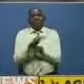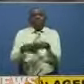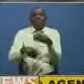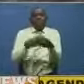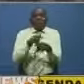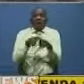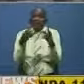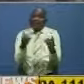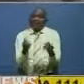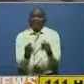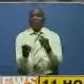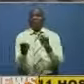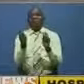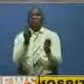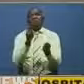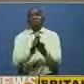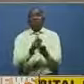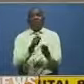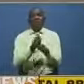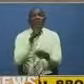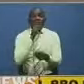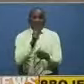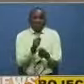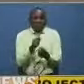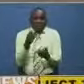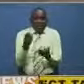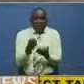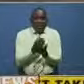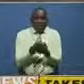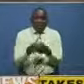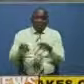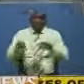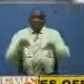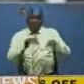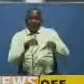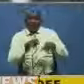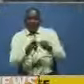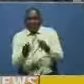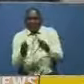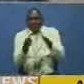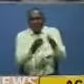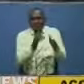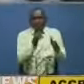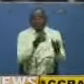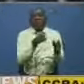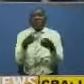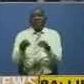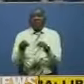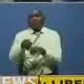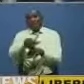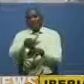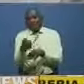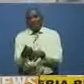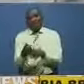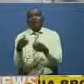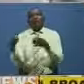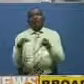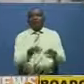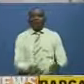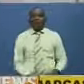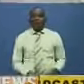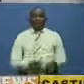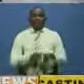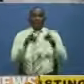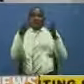businesses. And this was to ensure that economic activities shift from one community to the other.